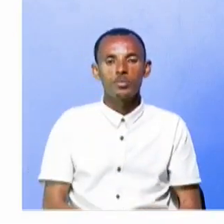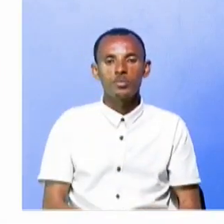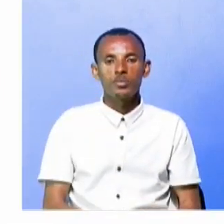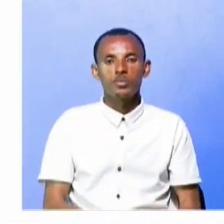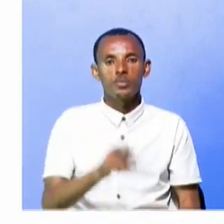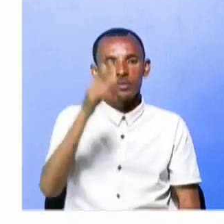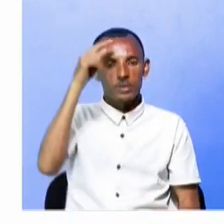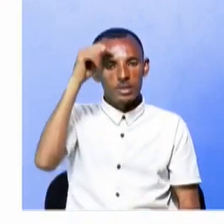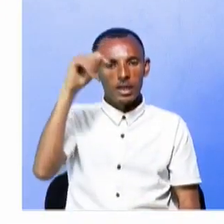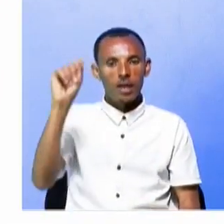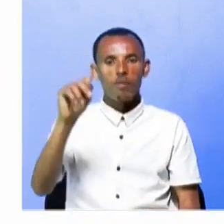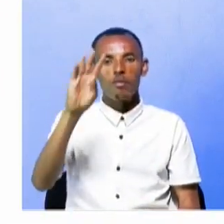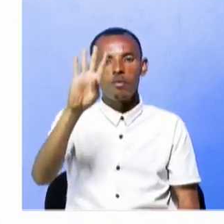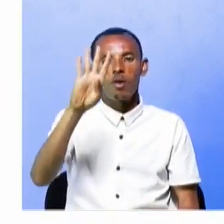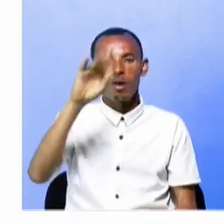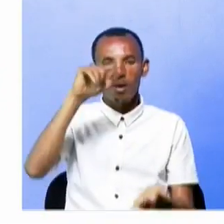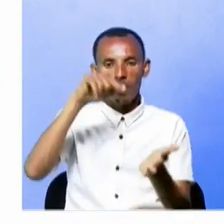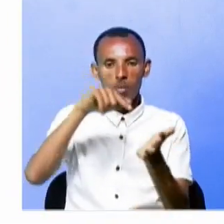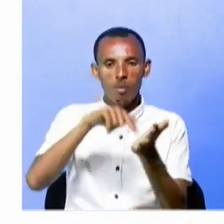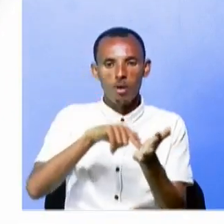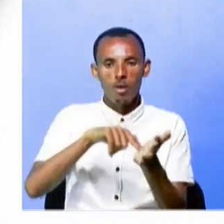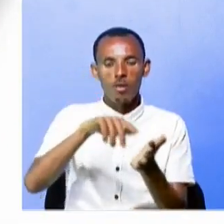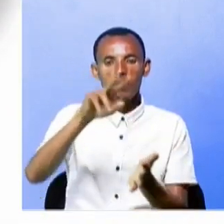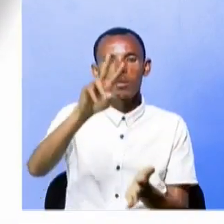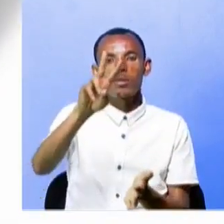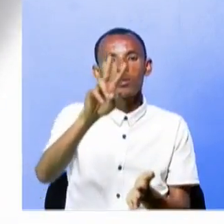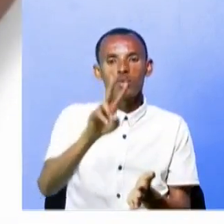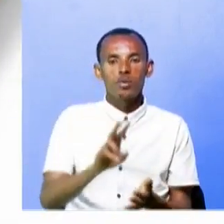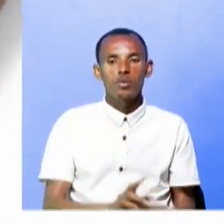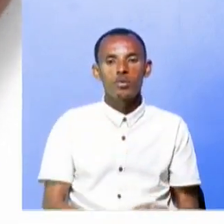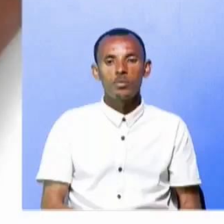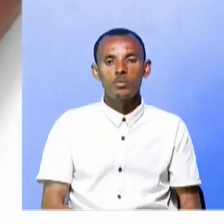Theorem 4.2, it's about